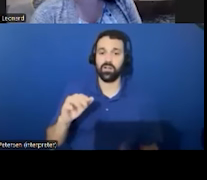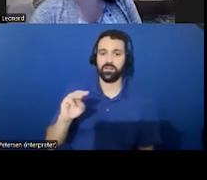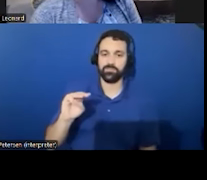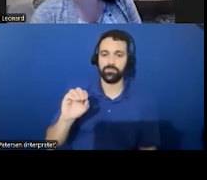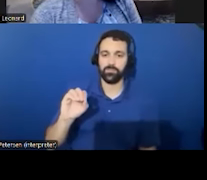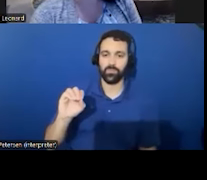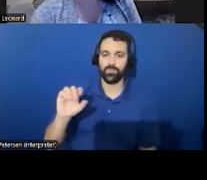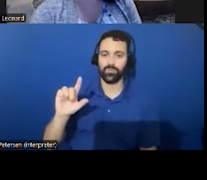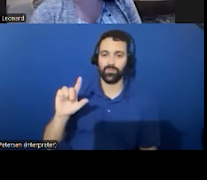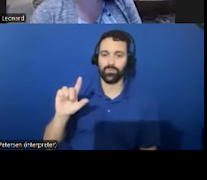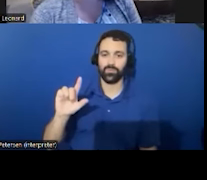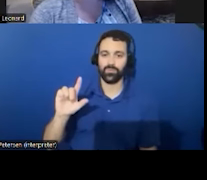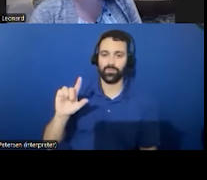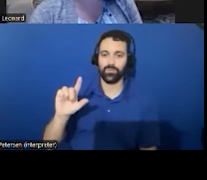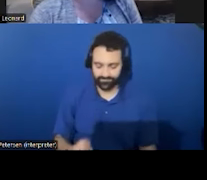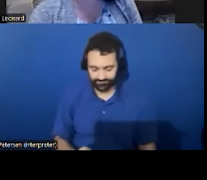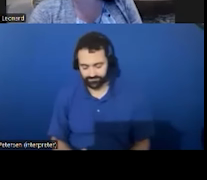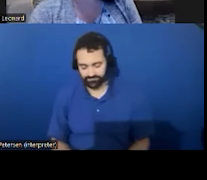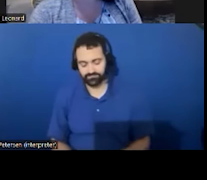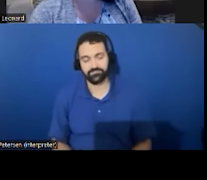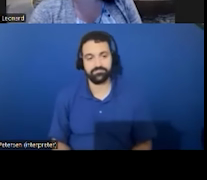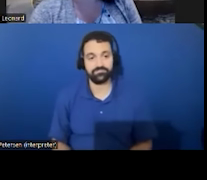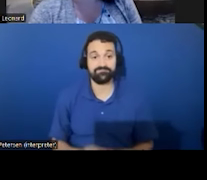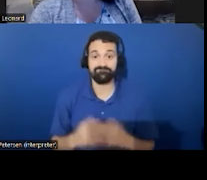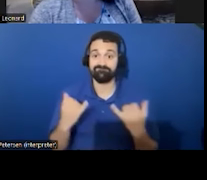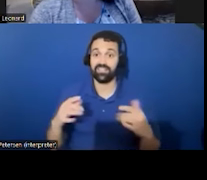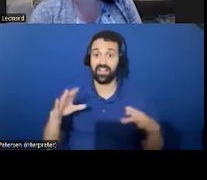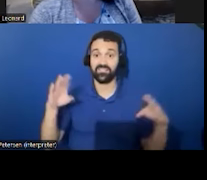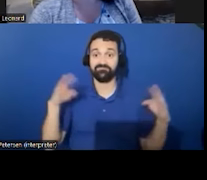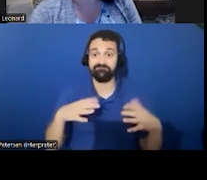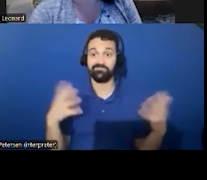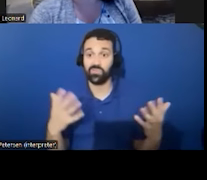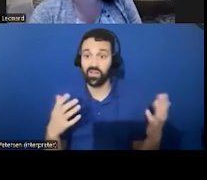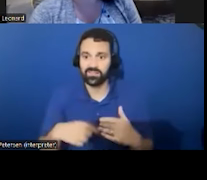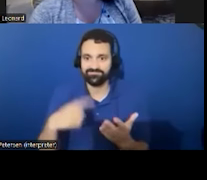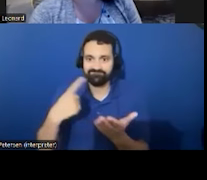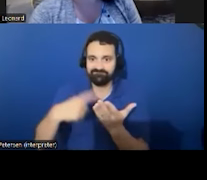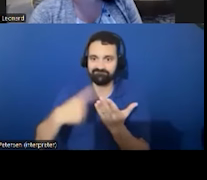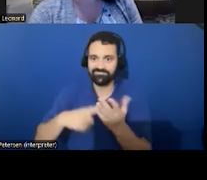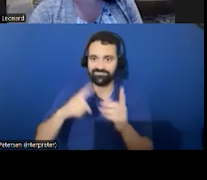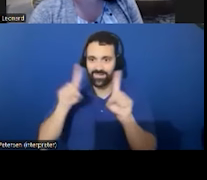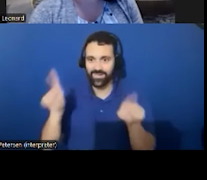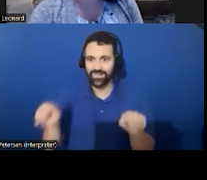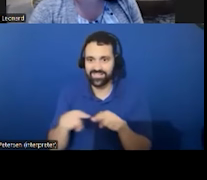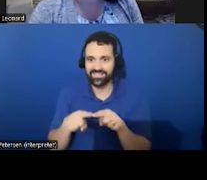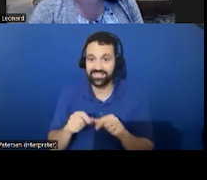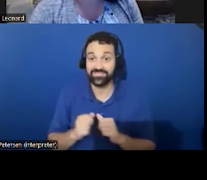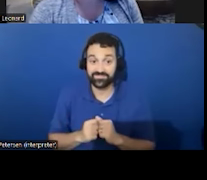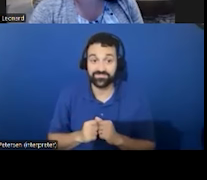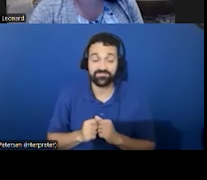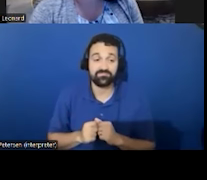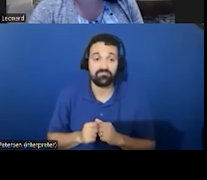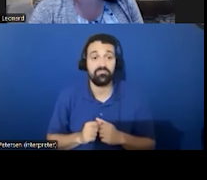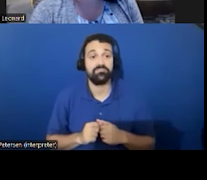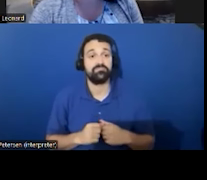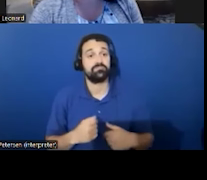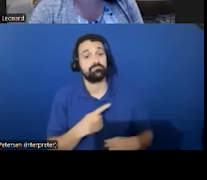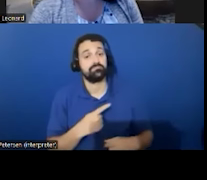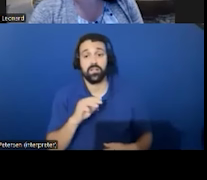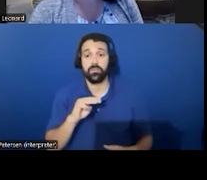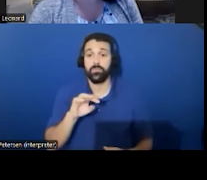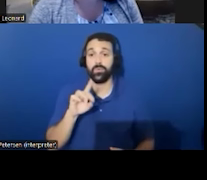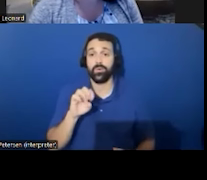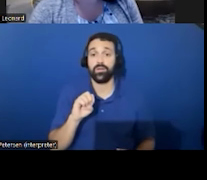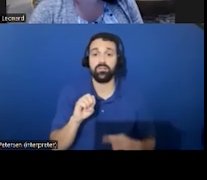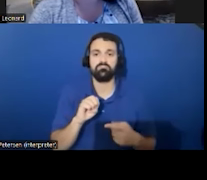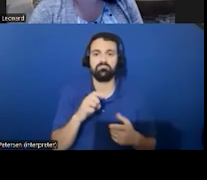Sounds great. So coming back over to Moodle, let's start with discussion boards. In Moodle, discussion boards are